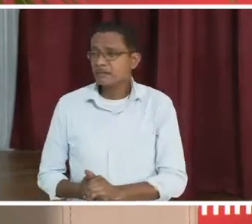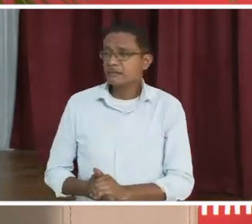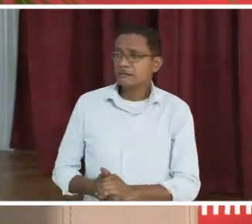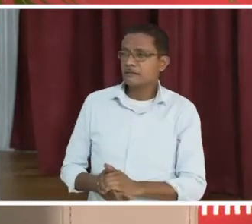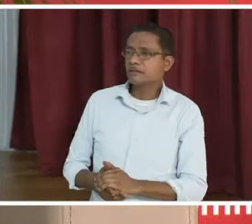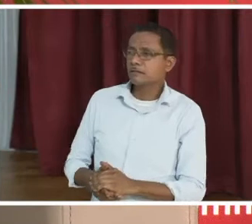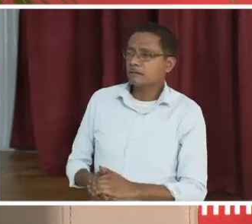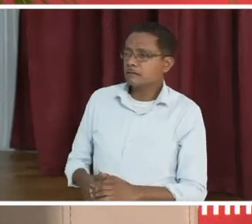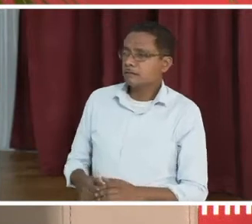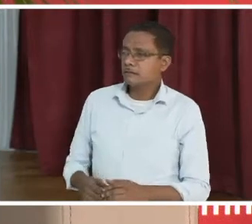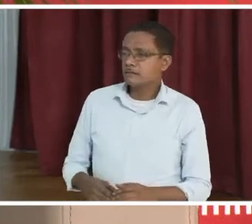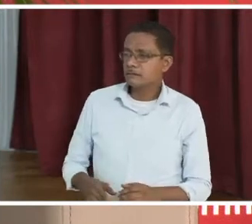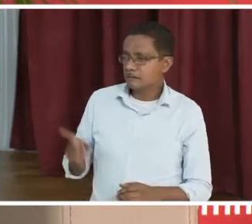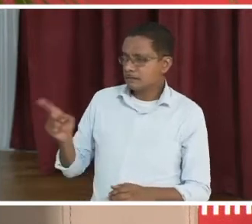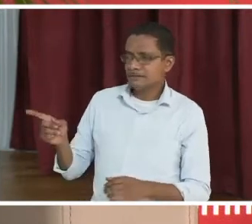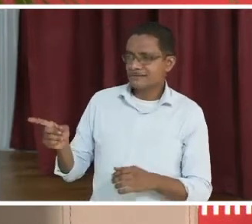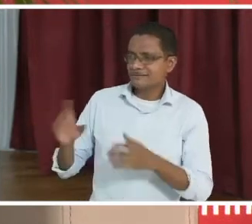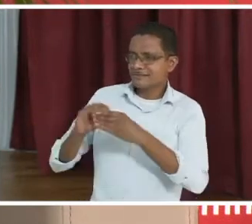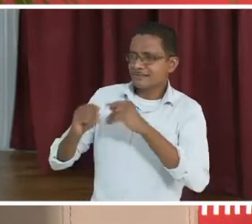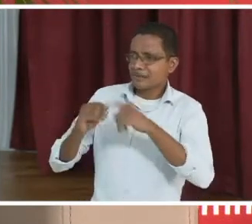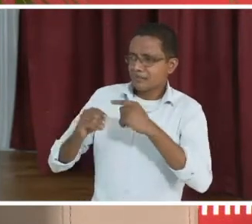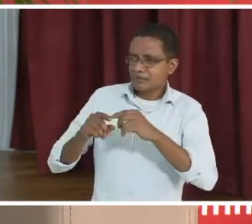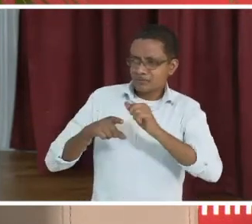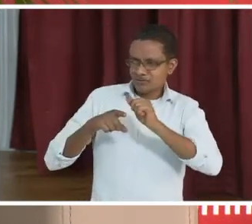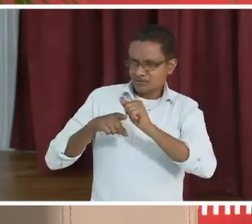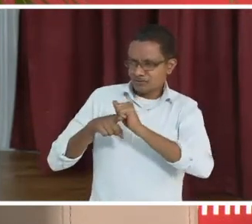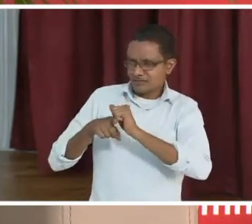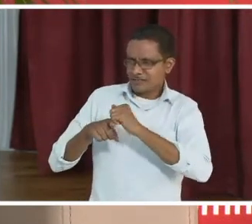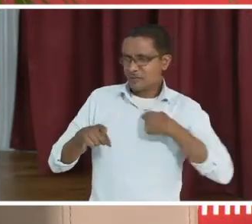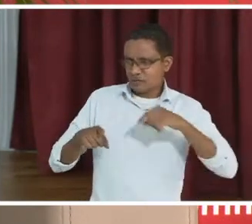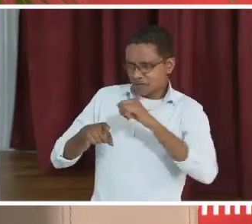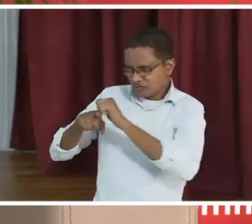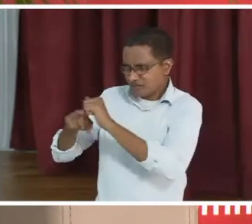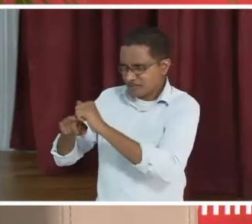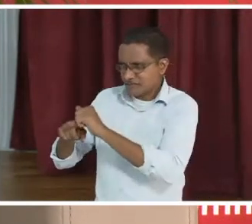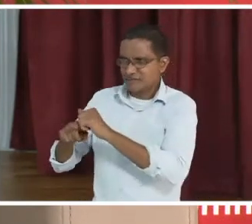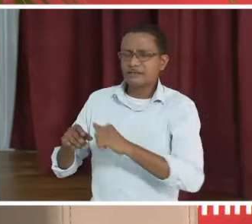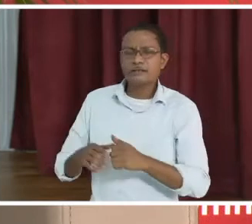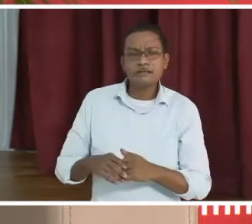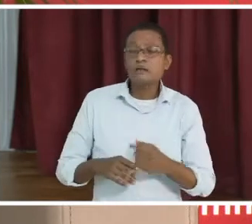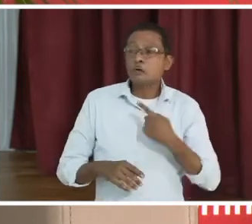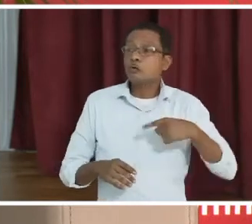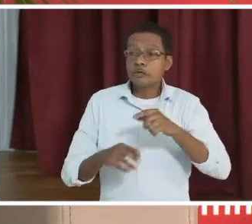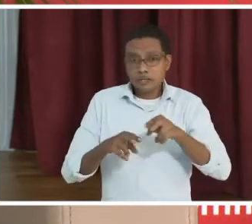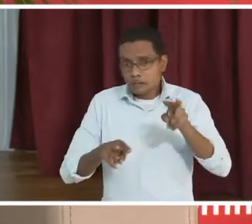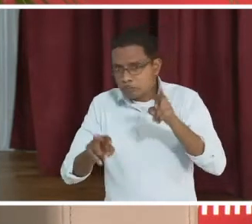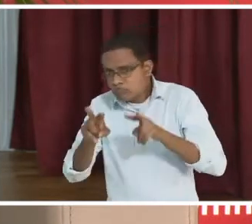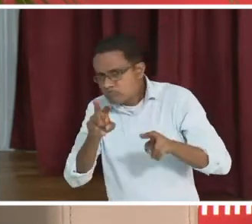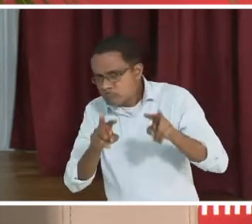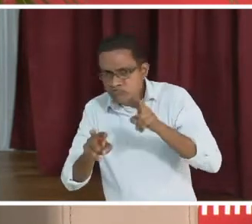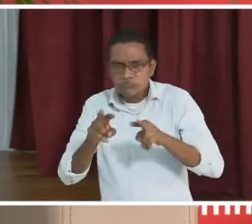us with regards to pre-qualifying customers. So overall, we look at the